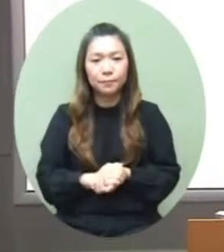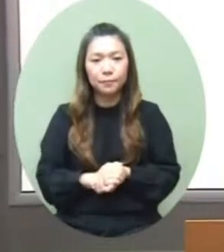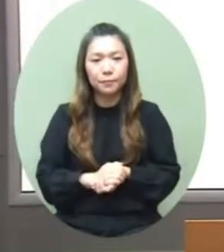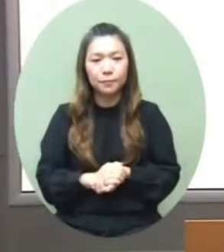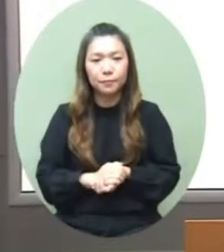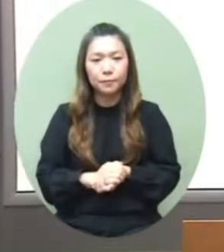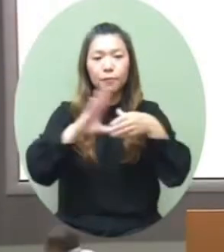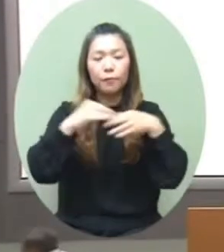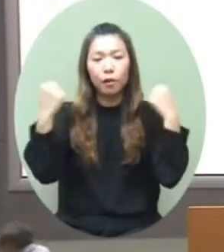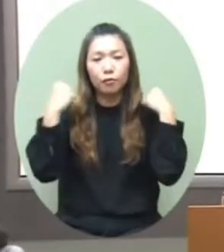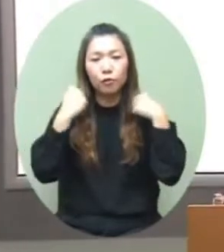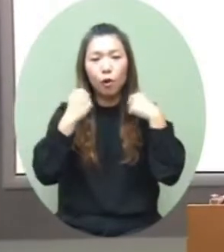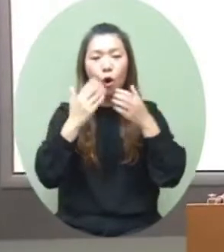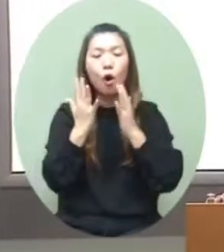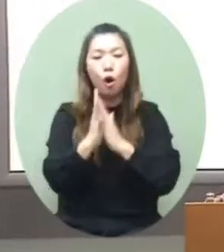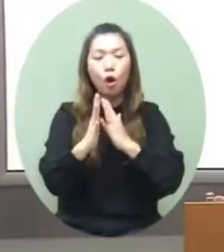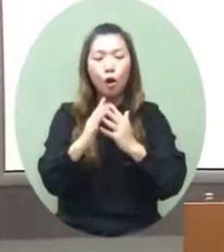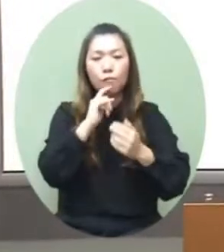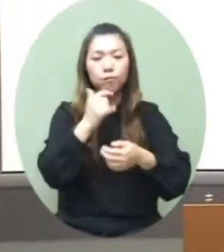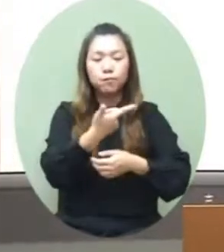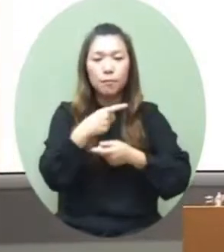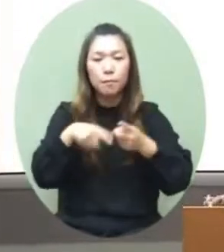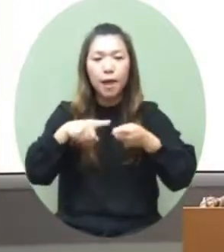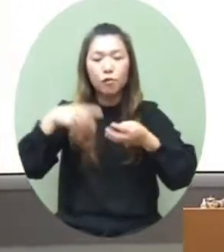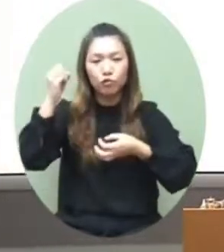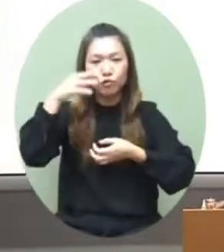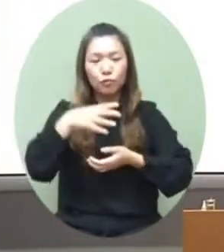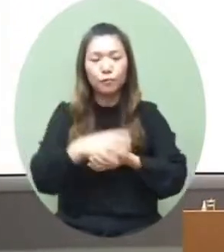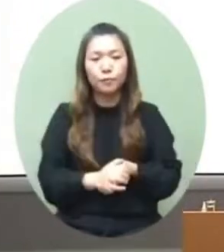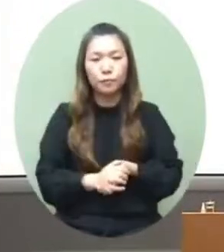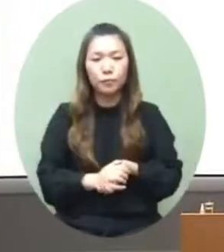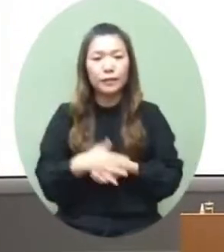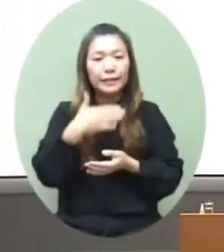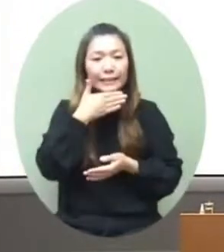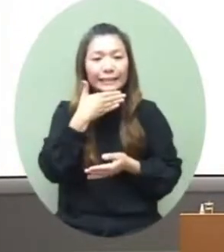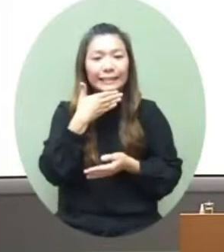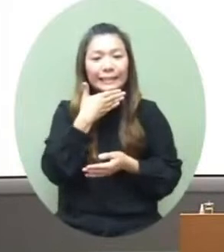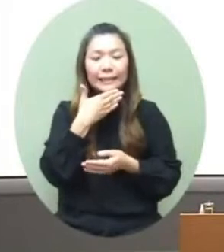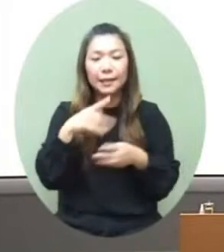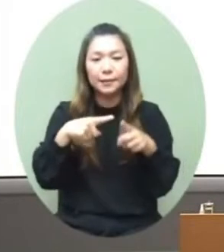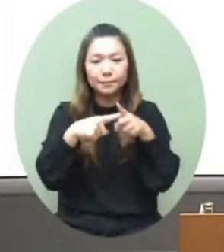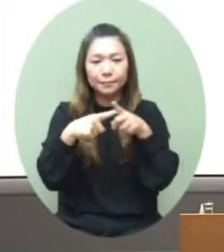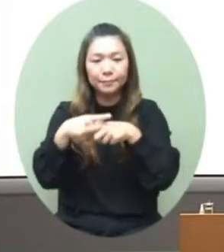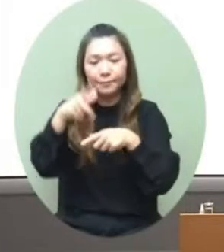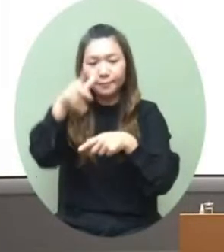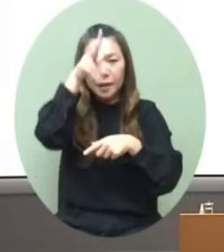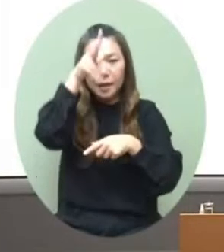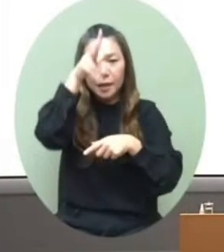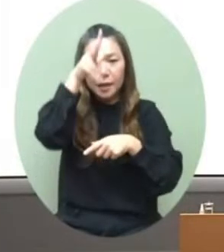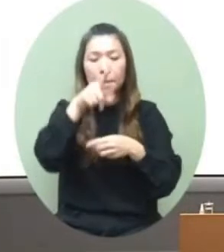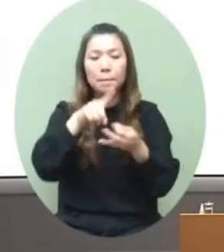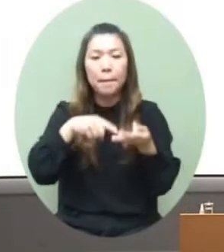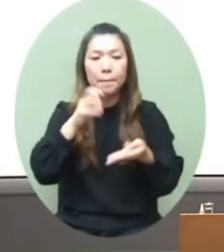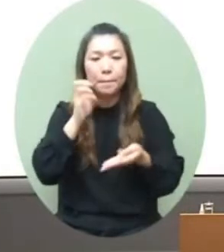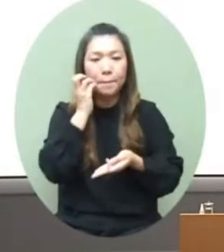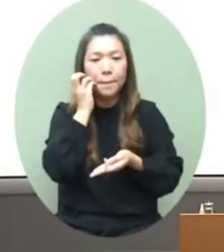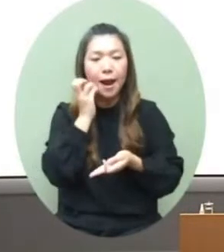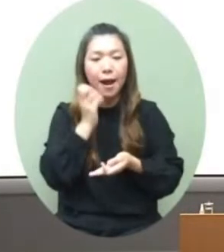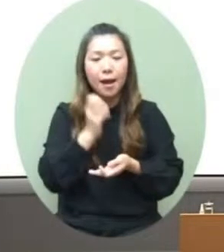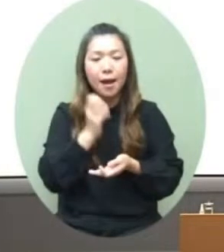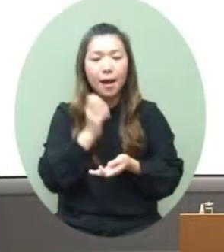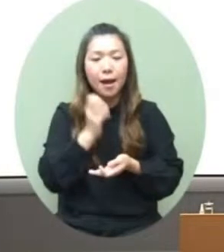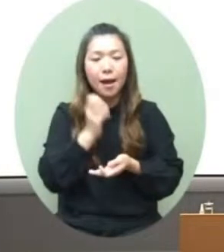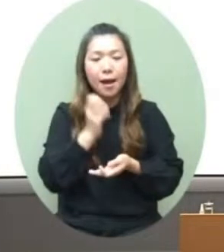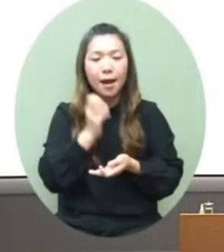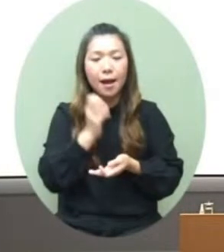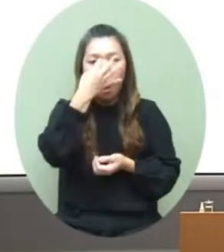Mr. Paul Chan, Secretary for Culture, Sports and Tourism, Mr. Kevin, Secretary for Home and Youth Affairs, Ms. Alice Mack, as well as